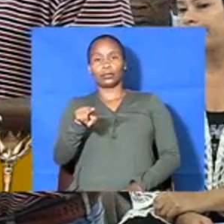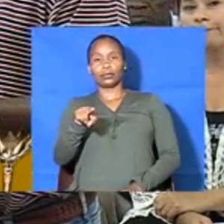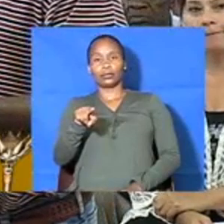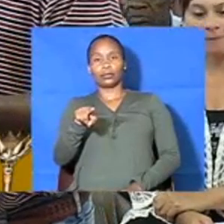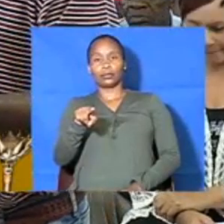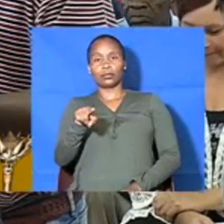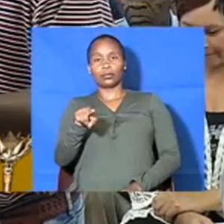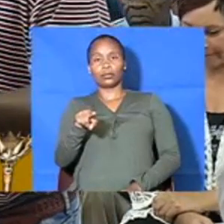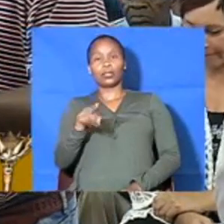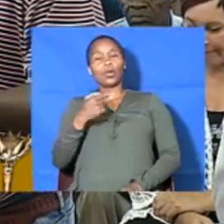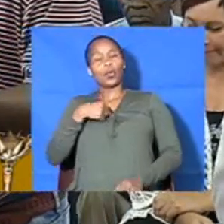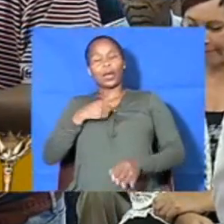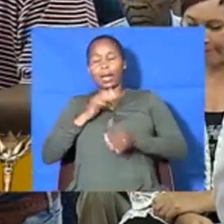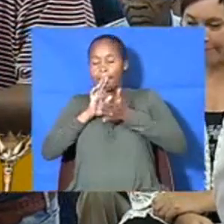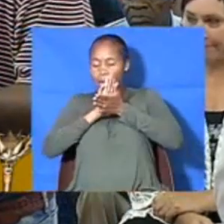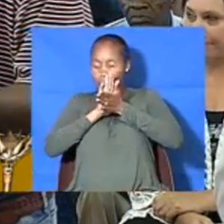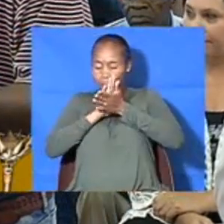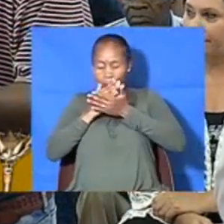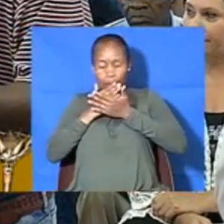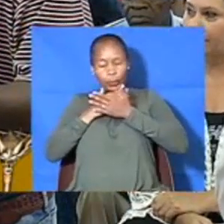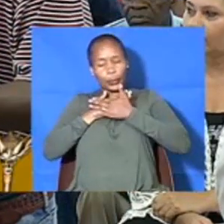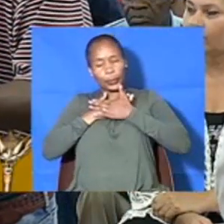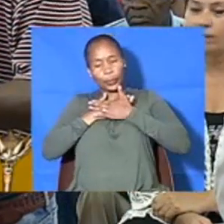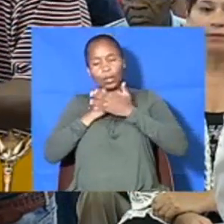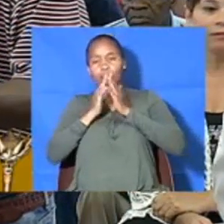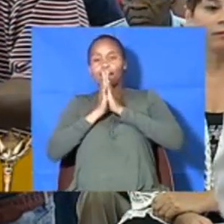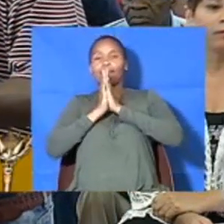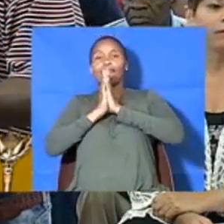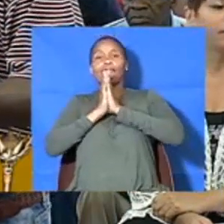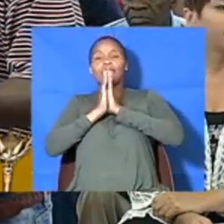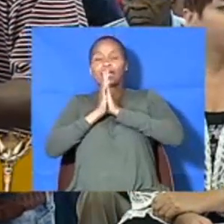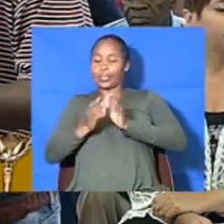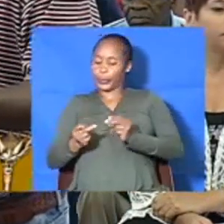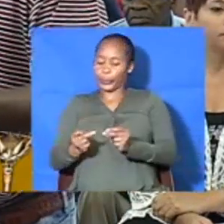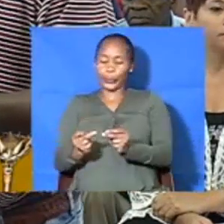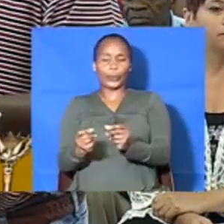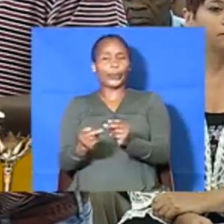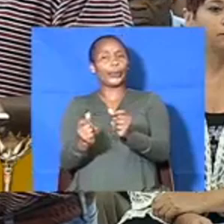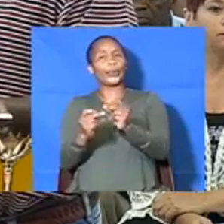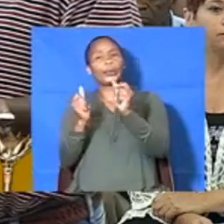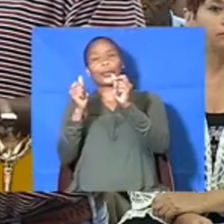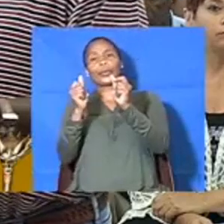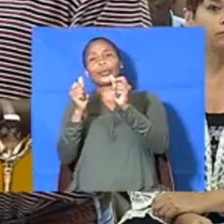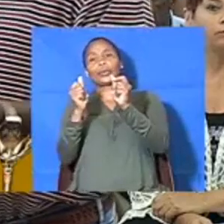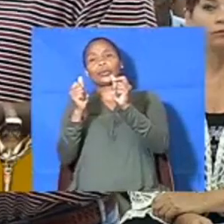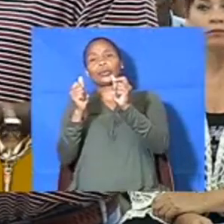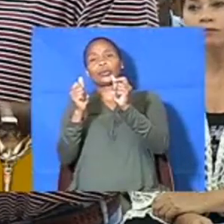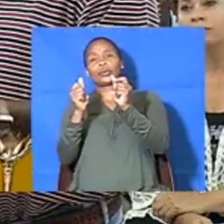mold. There is a one mold even in this house, is here as I speak.